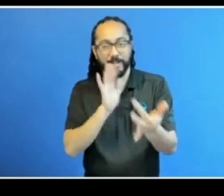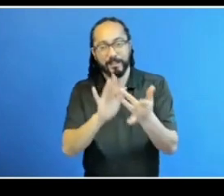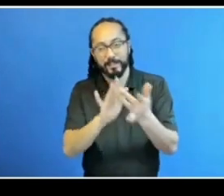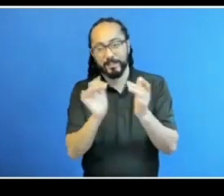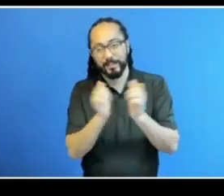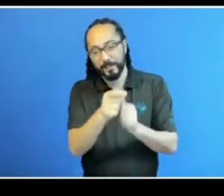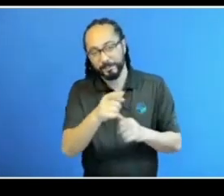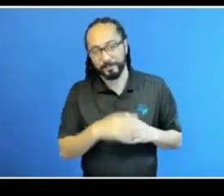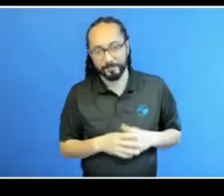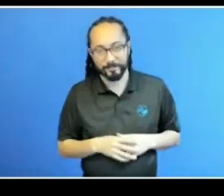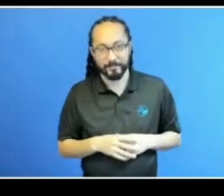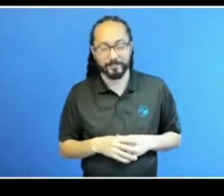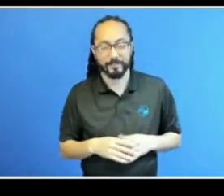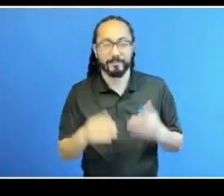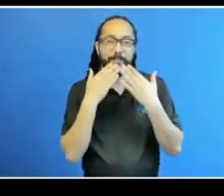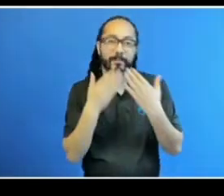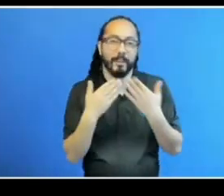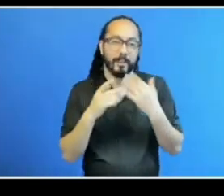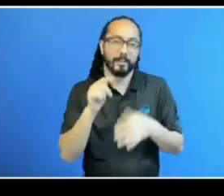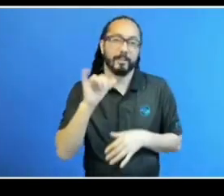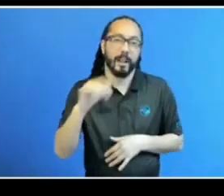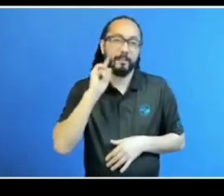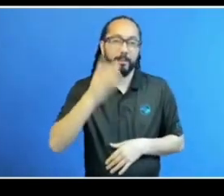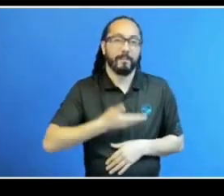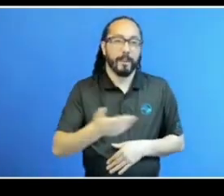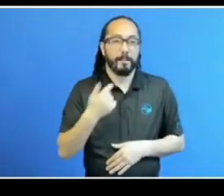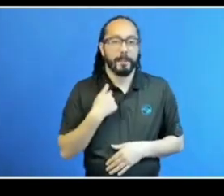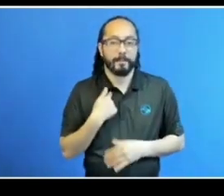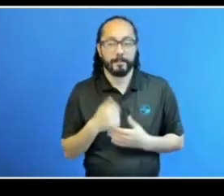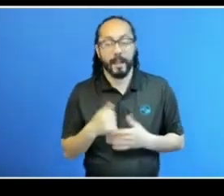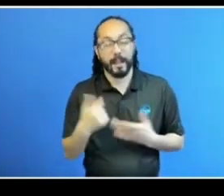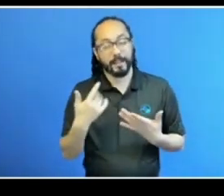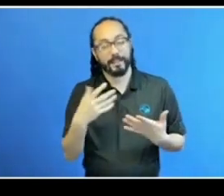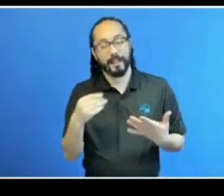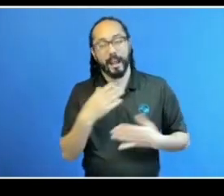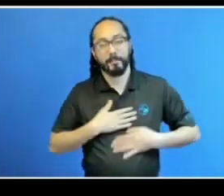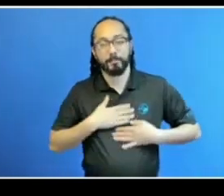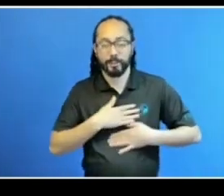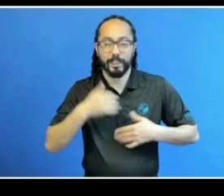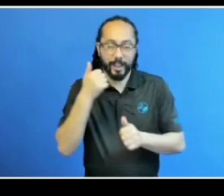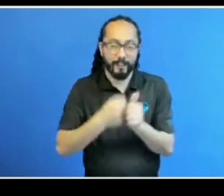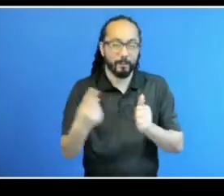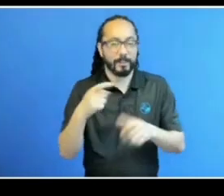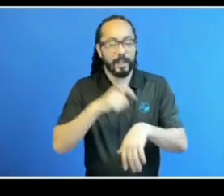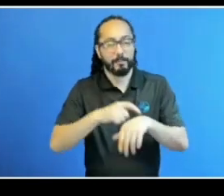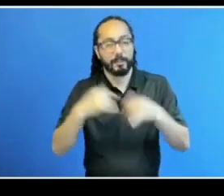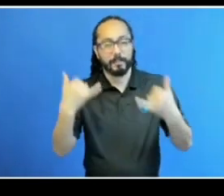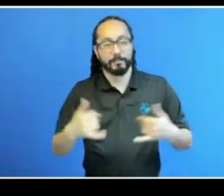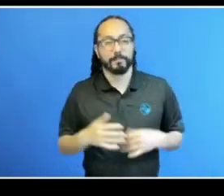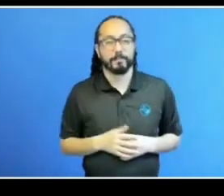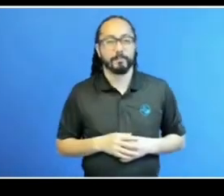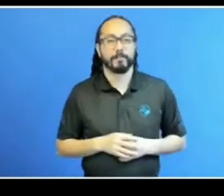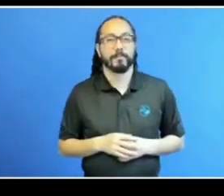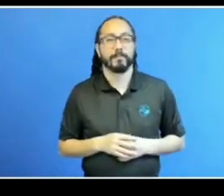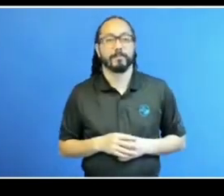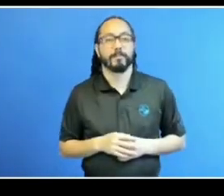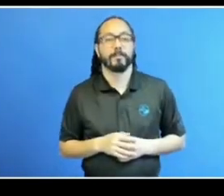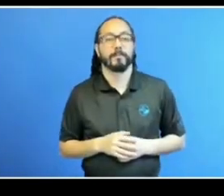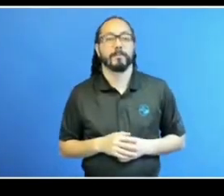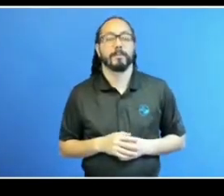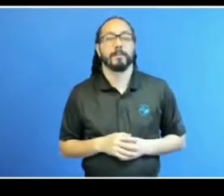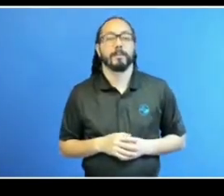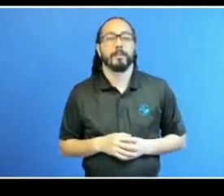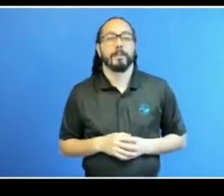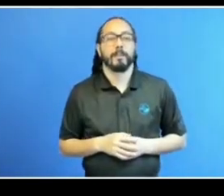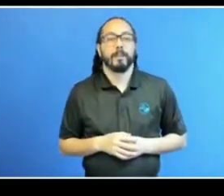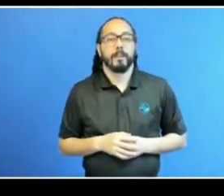you. So thank you, Ty, for inviting me, and I just appreciate everybody's time today. My pleasure, my